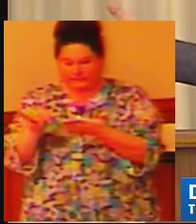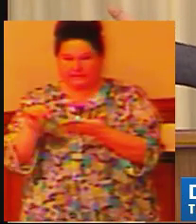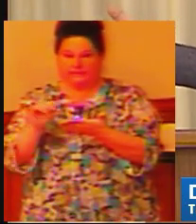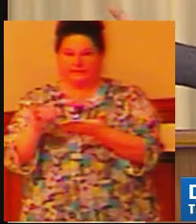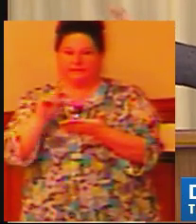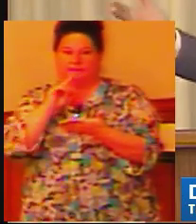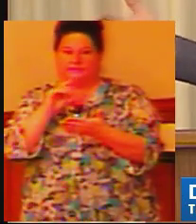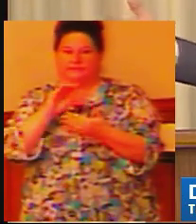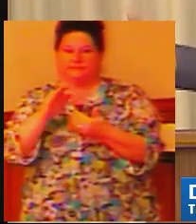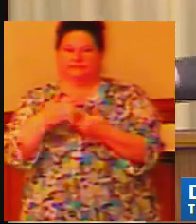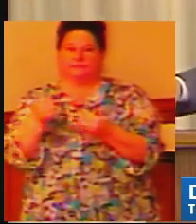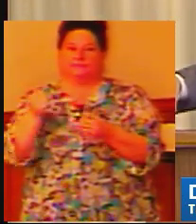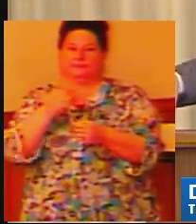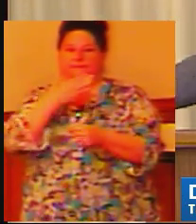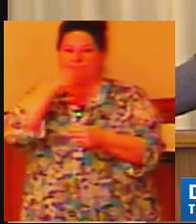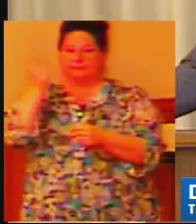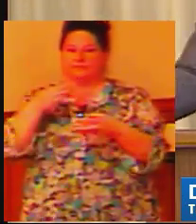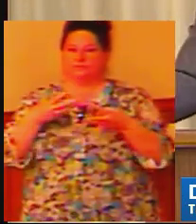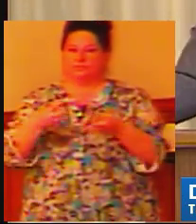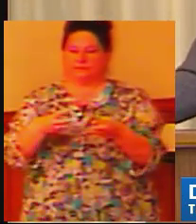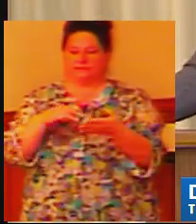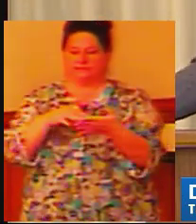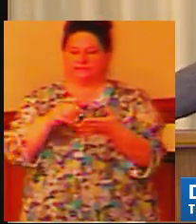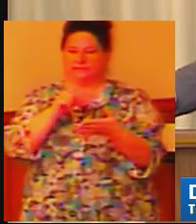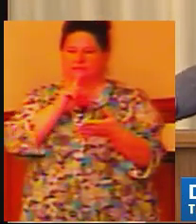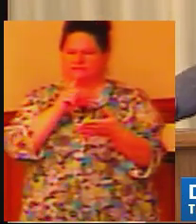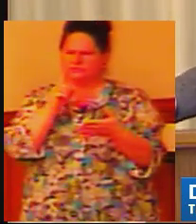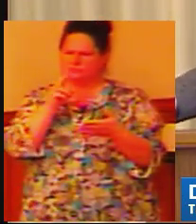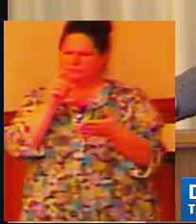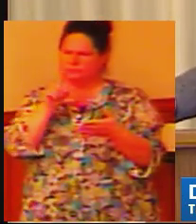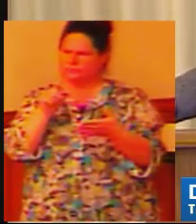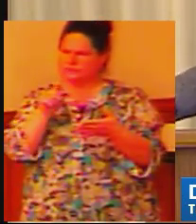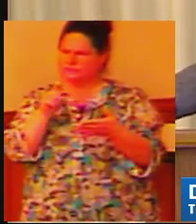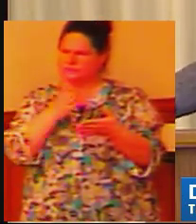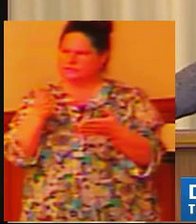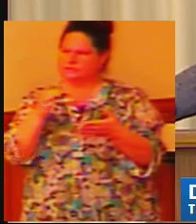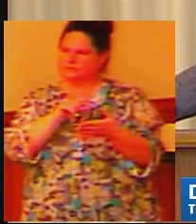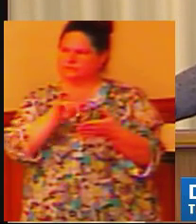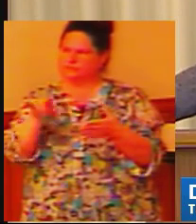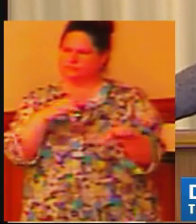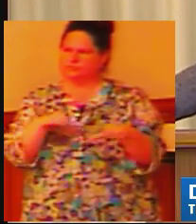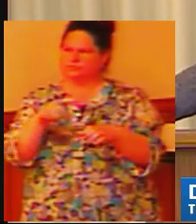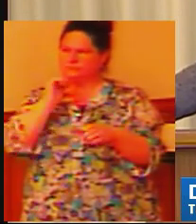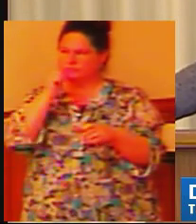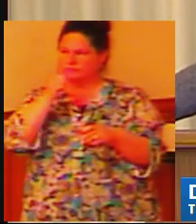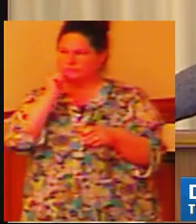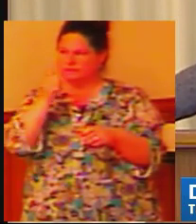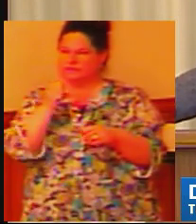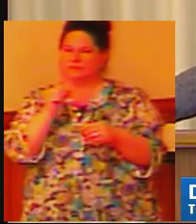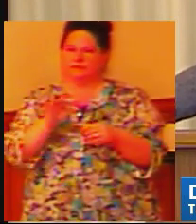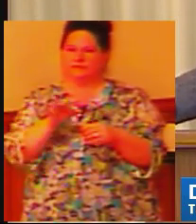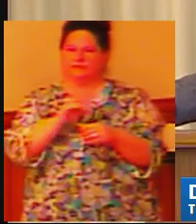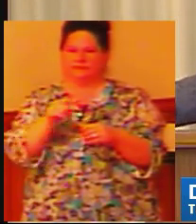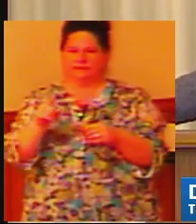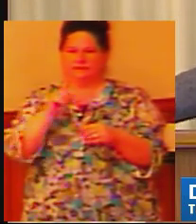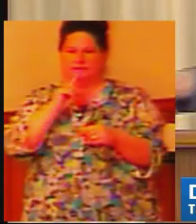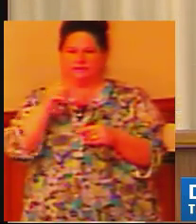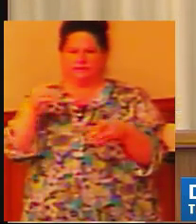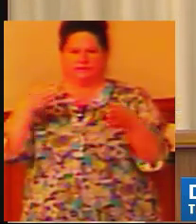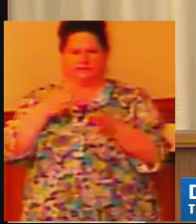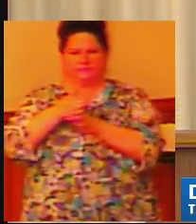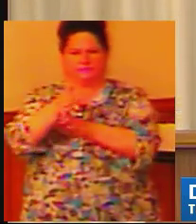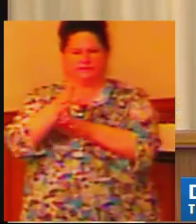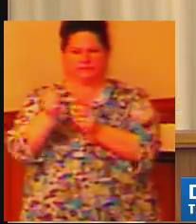that's about the best way to study, is to question the things that you're doing on a daily basis, whether or not they're in line